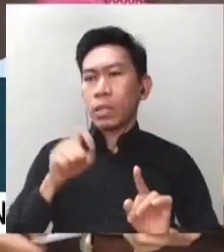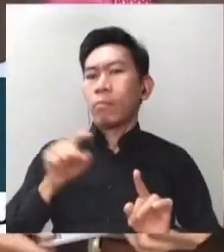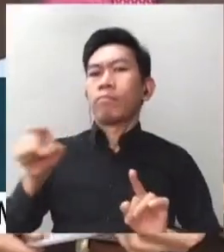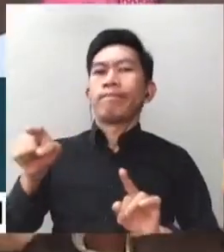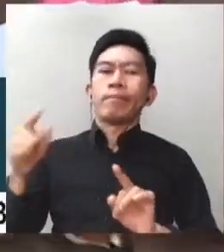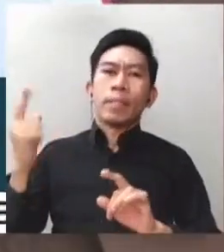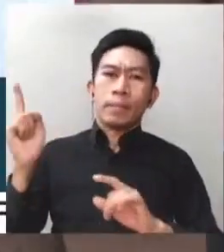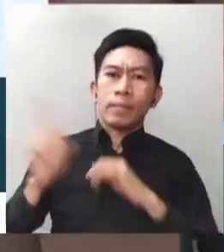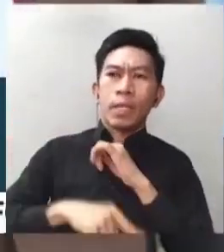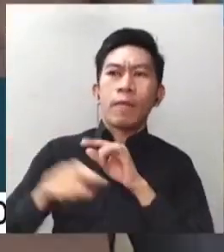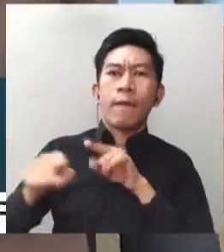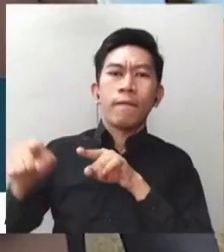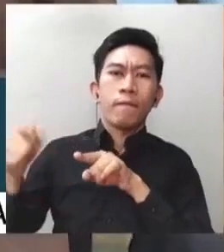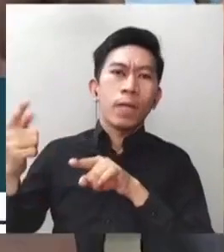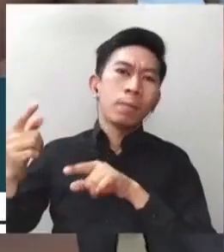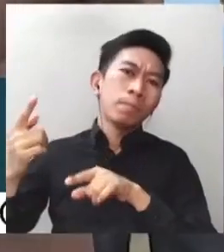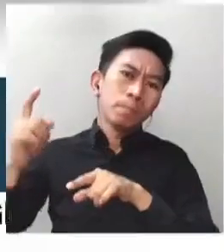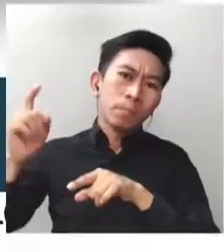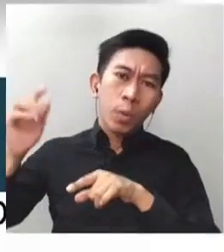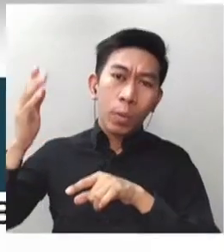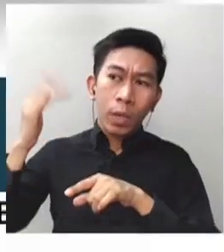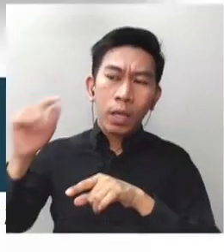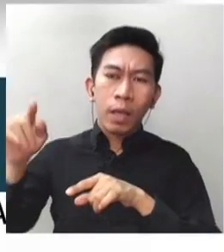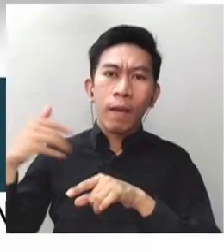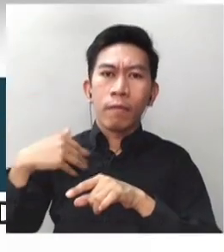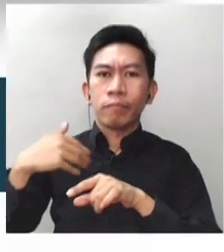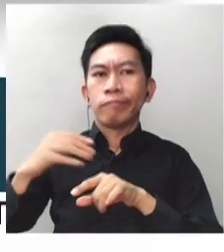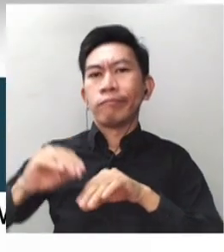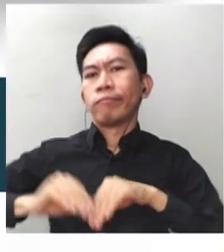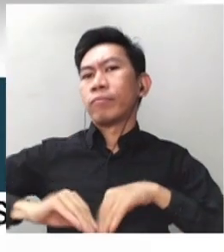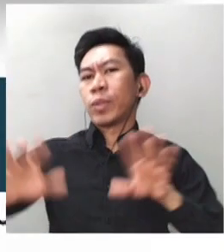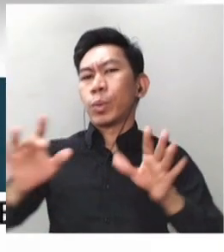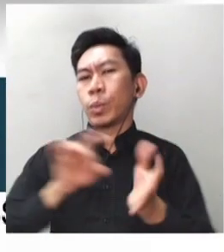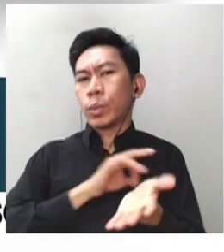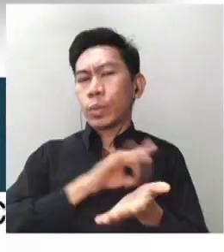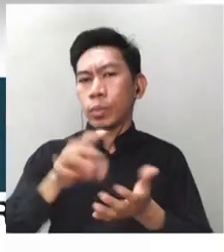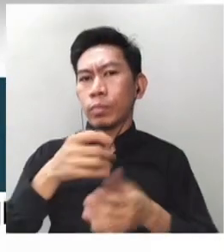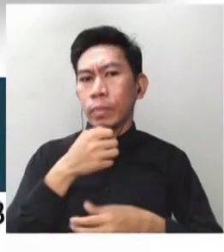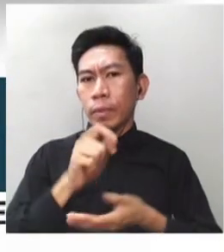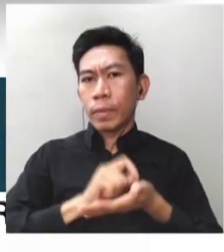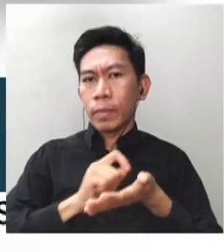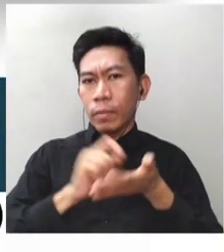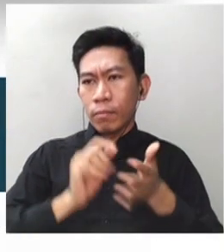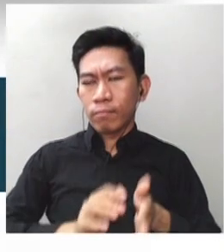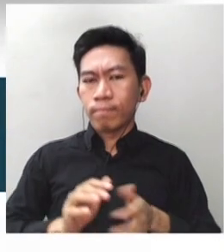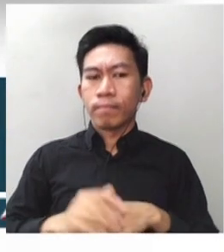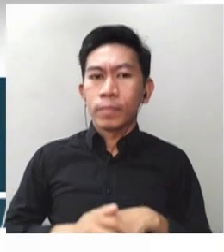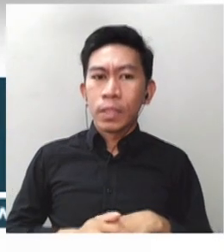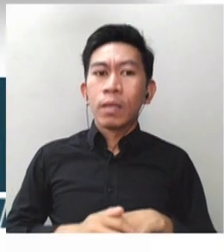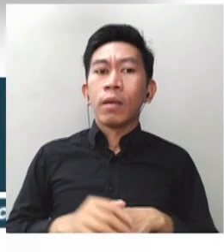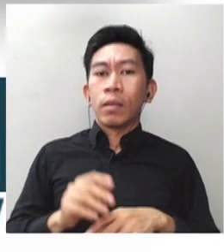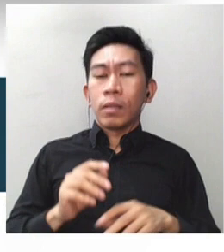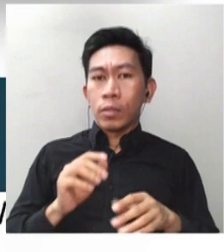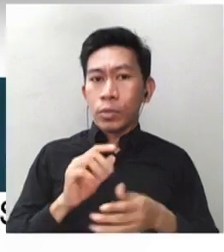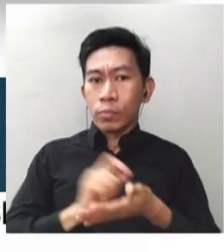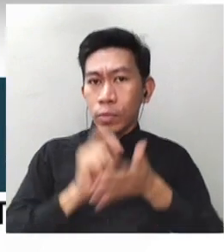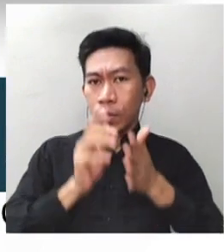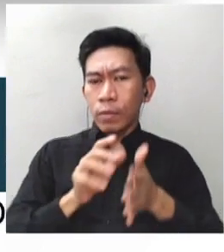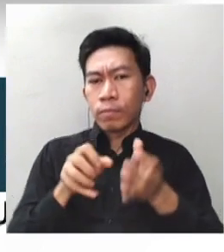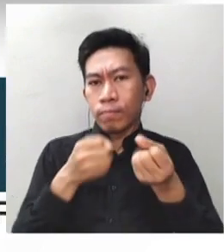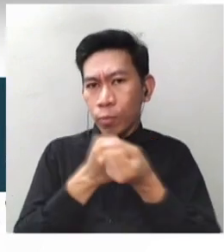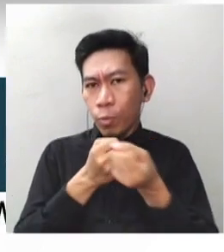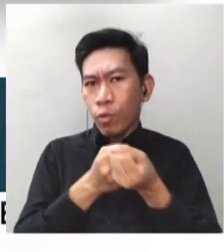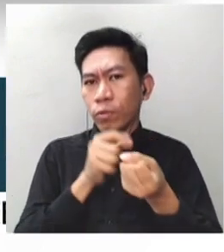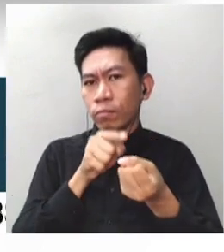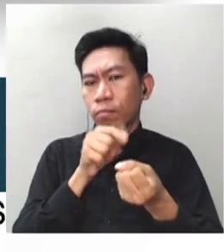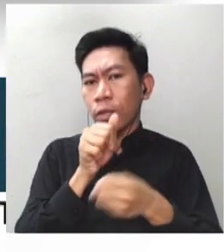and violence against journalists. The National Union of Journalists of the Philippines throwing their support behind Araulio. It also condemned red tagging,